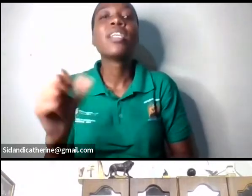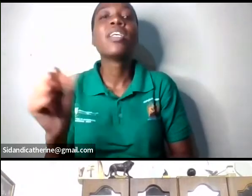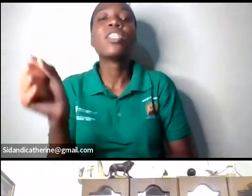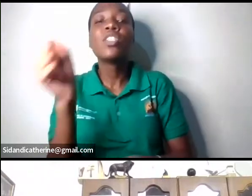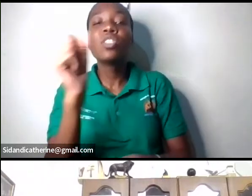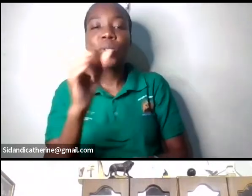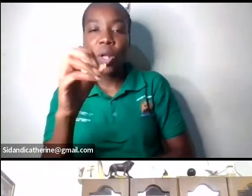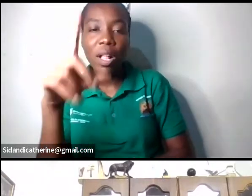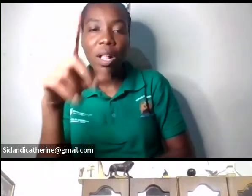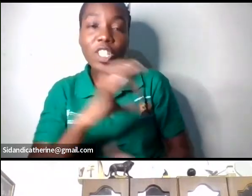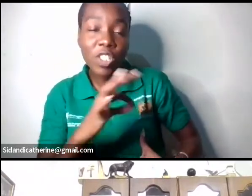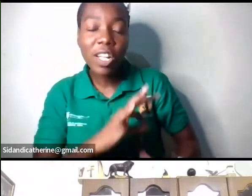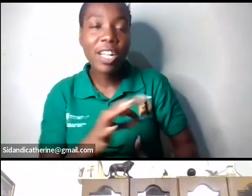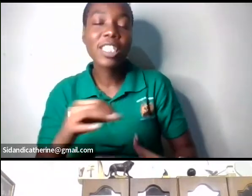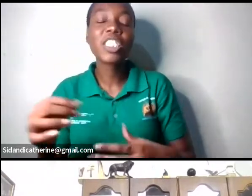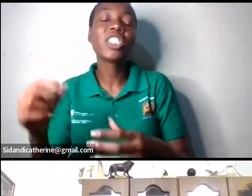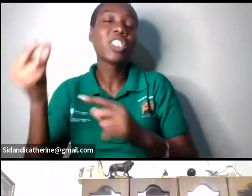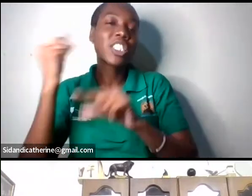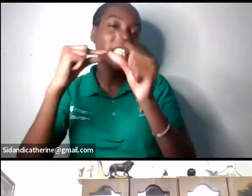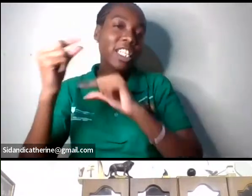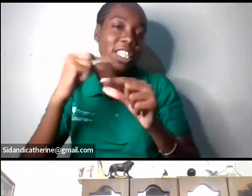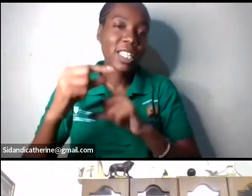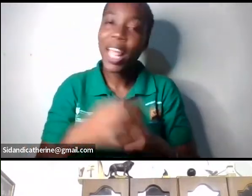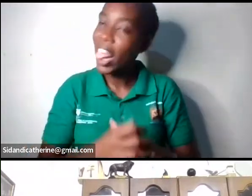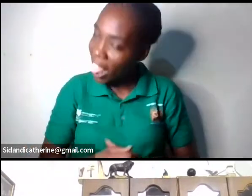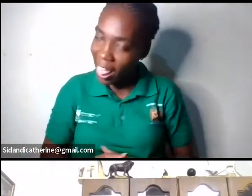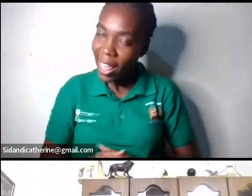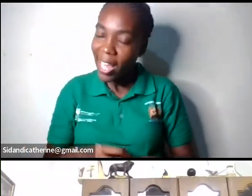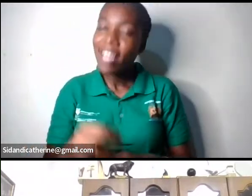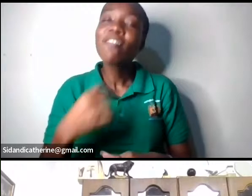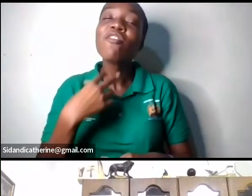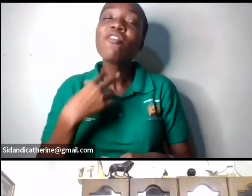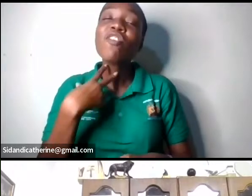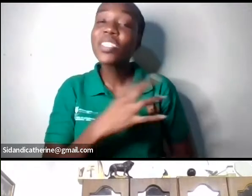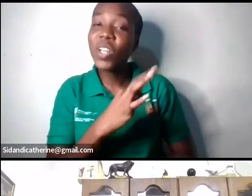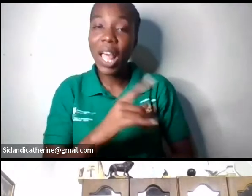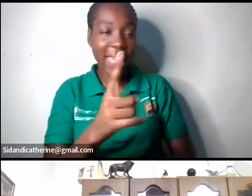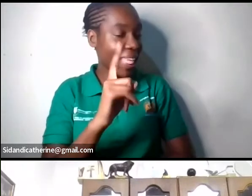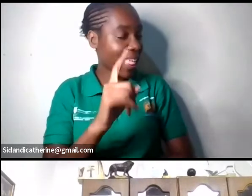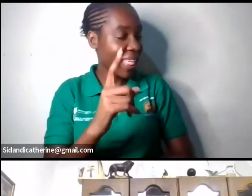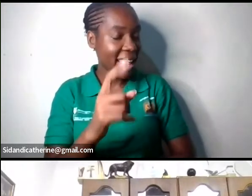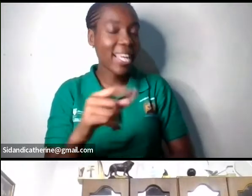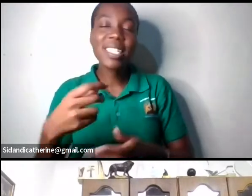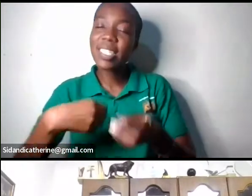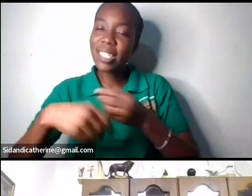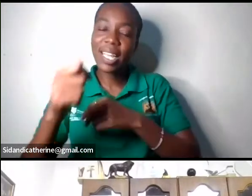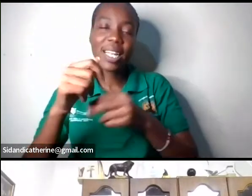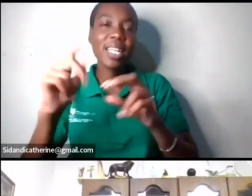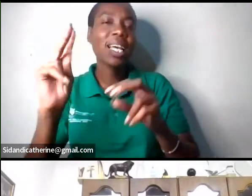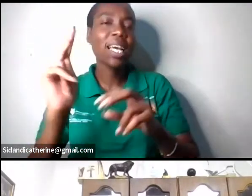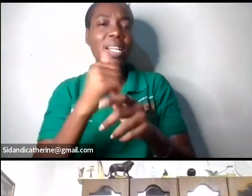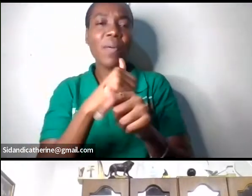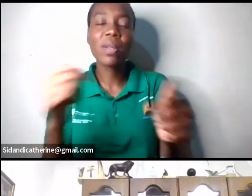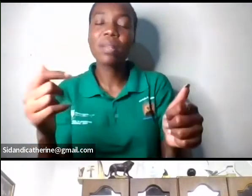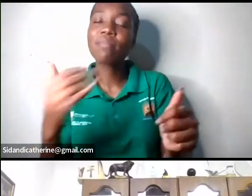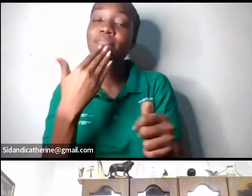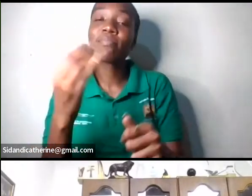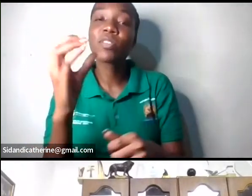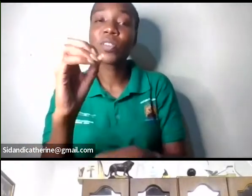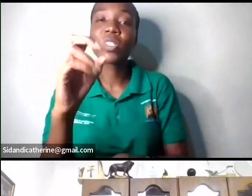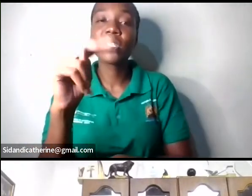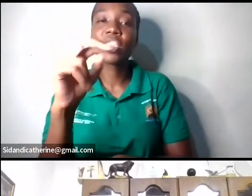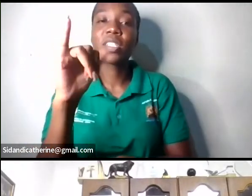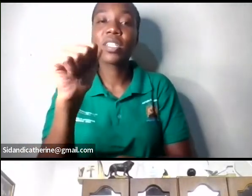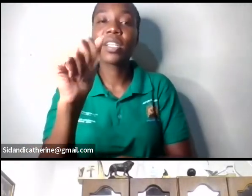Sauti Sol has actually sold Kenya to places. Oh my God. Thank you, Onyango, for that. And